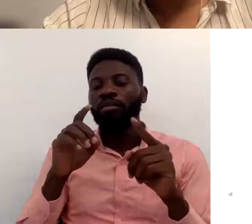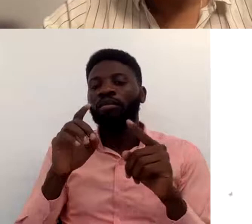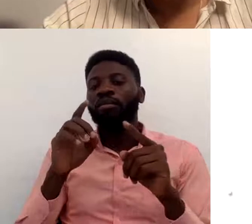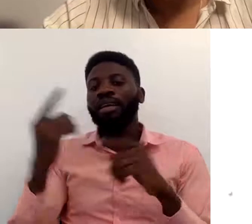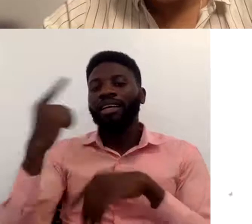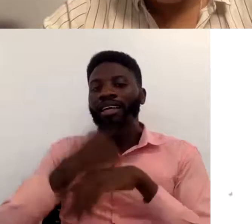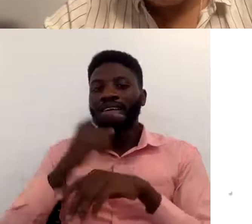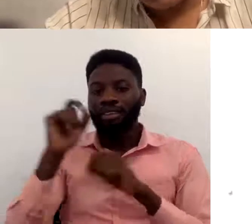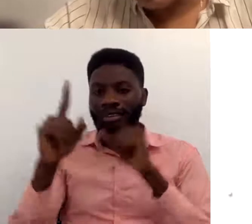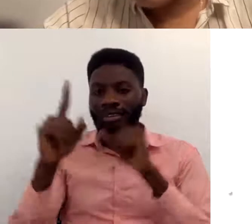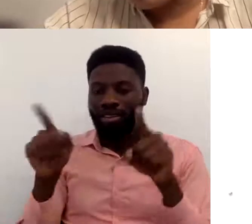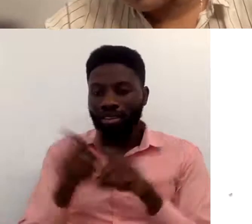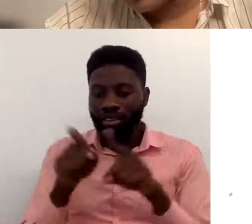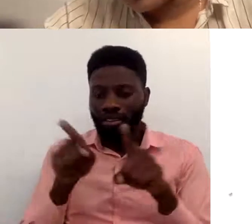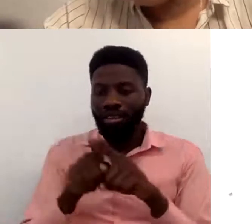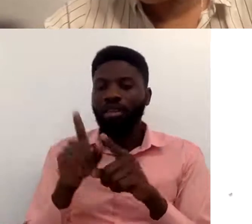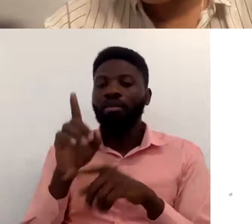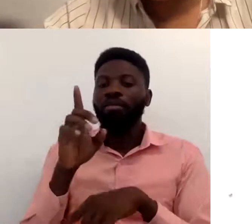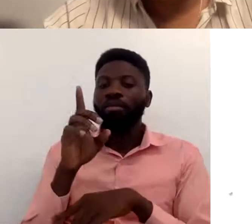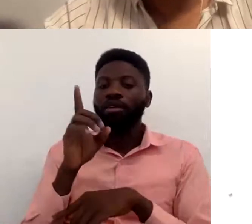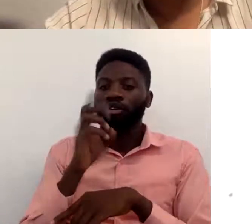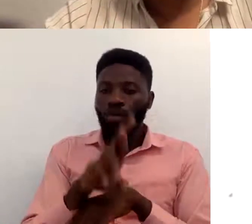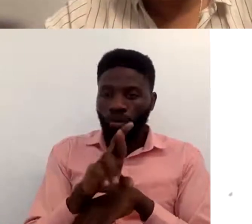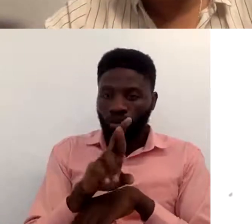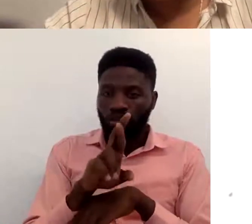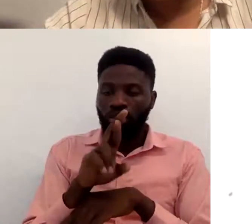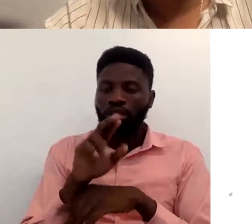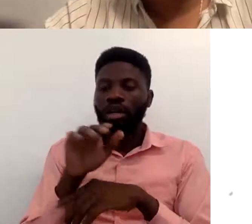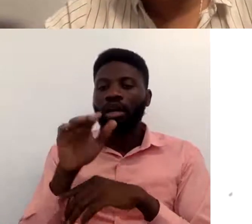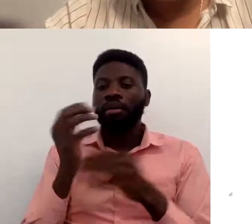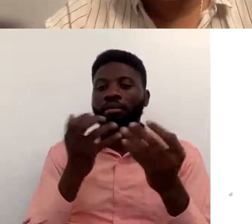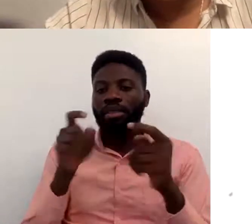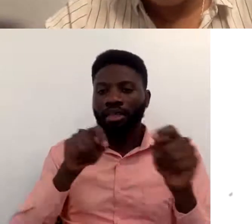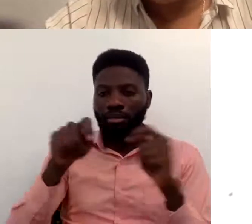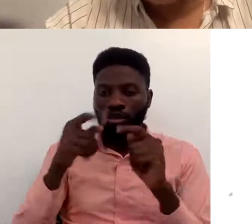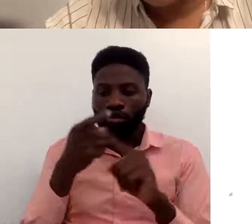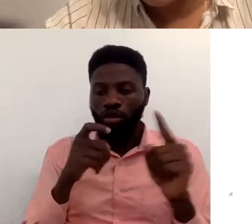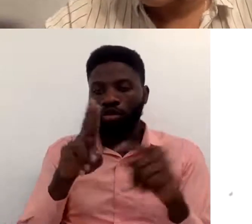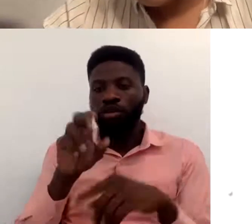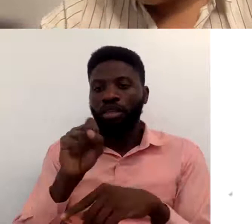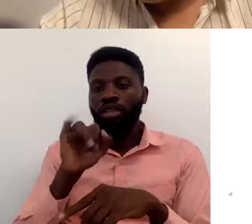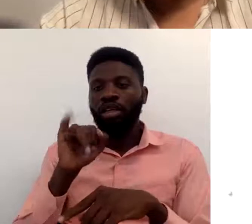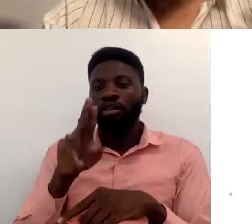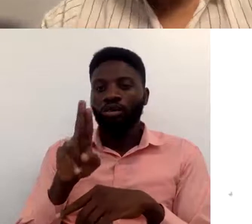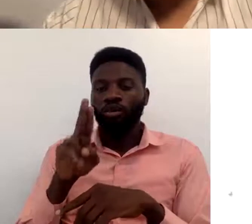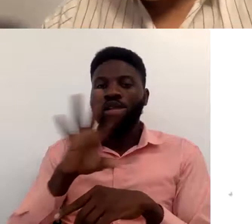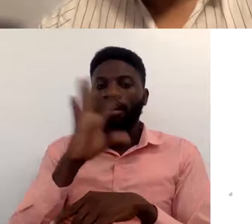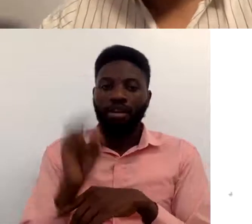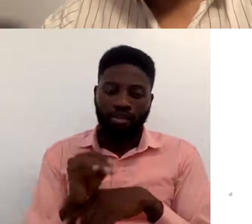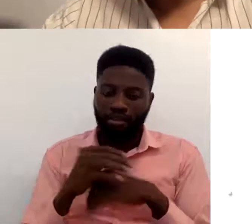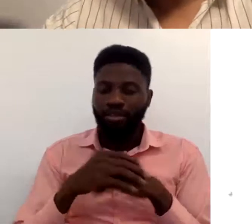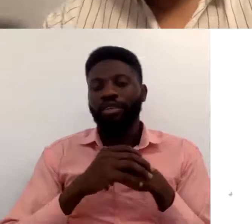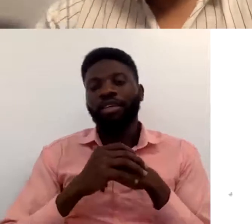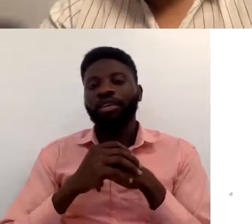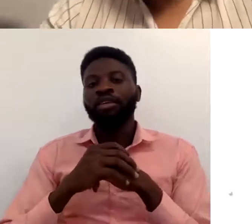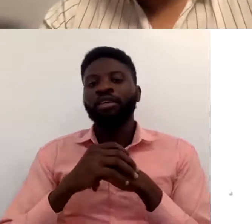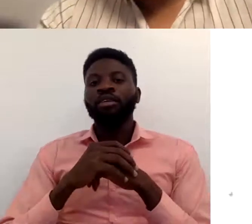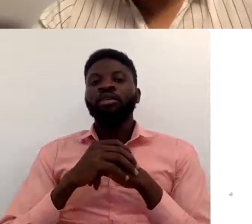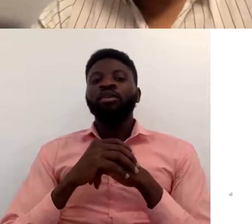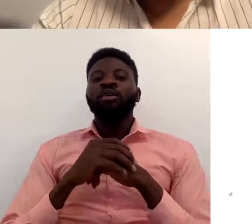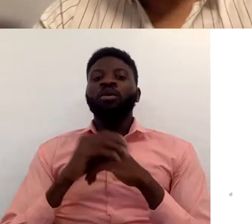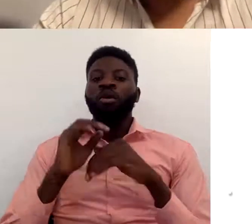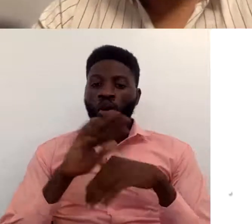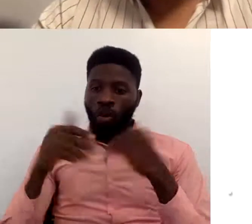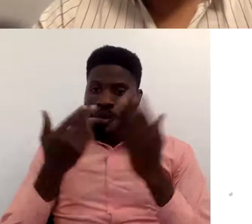also did his doctor's in business administration from USIU-Africa. So with all